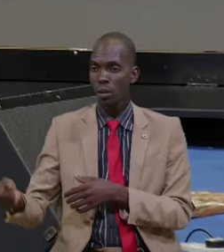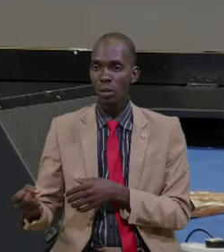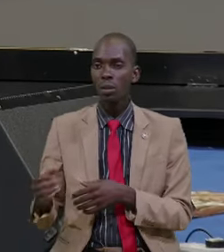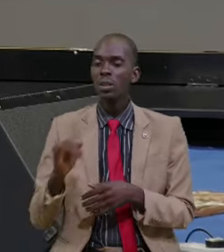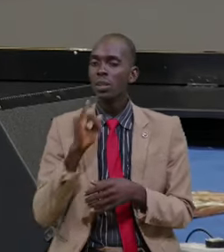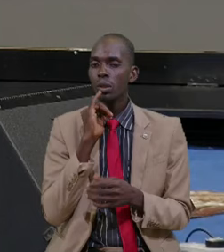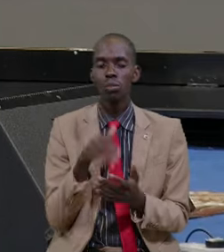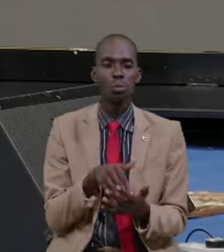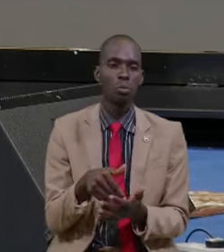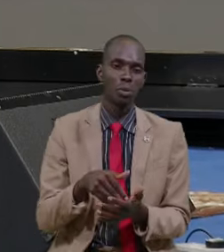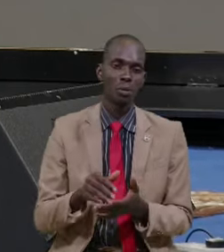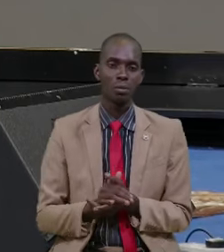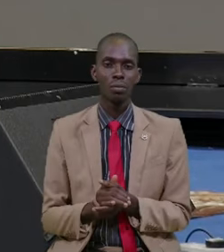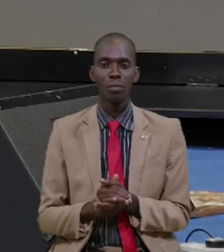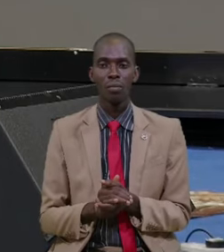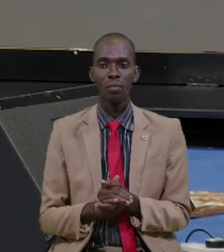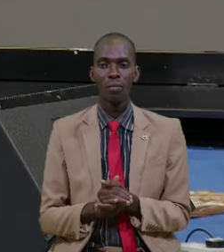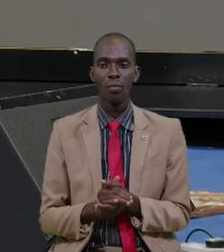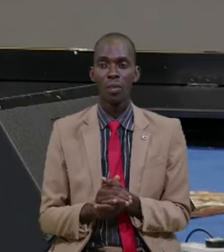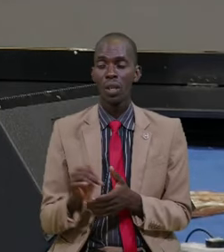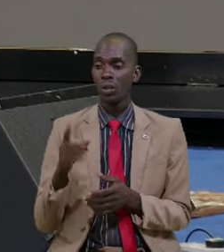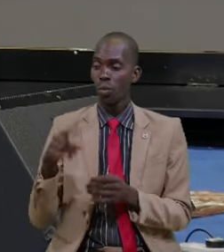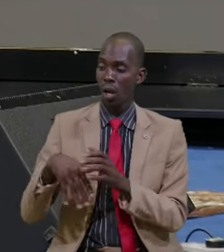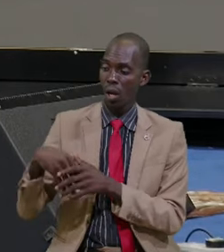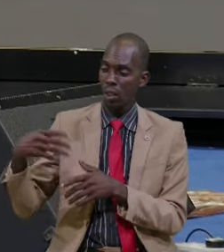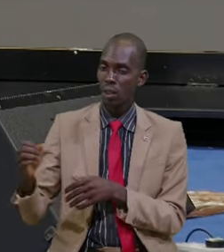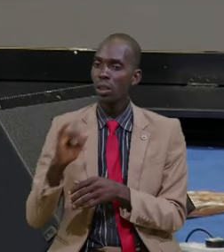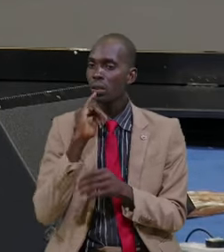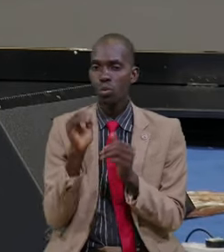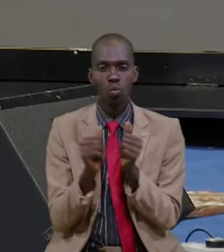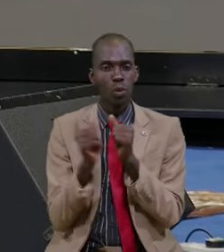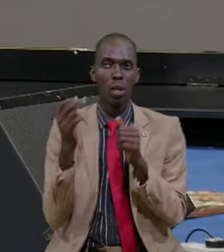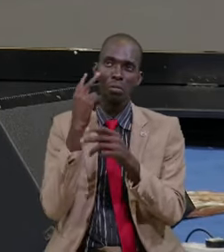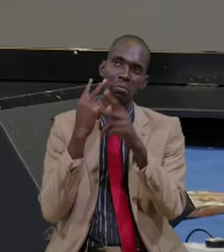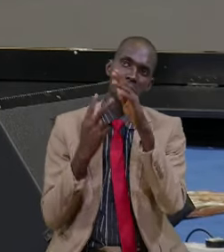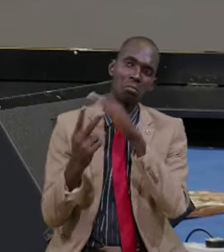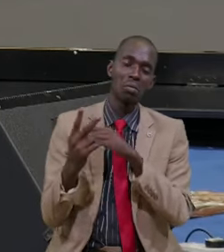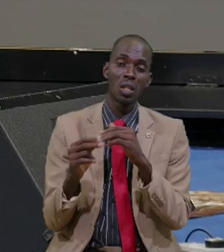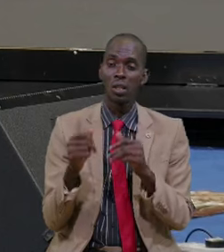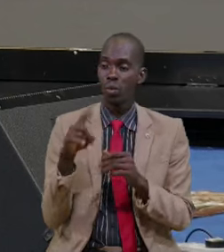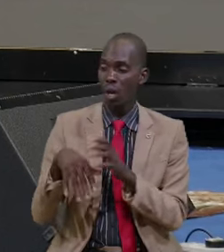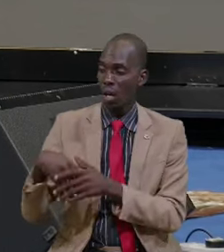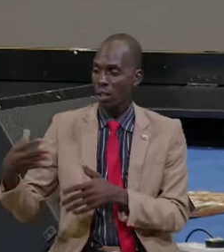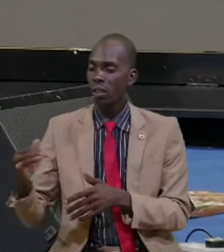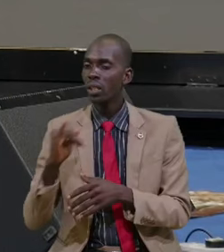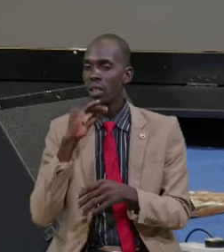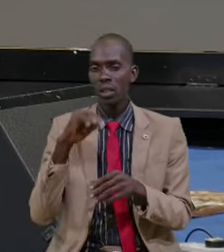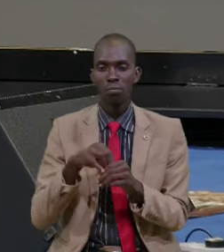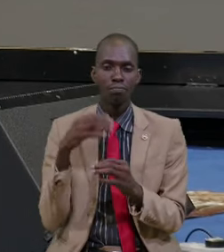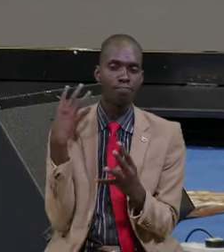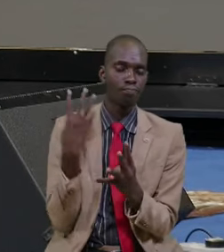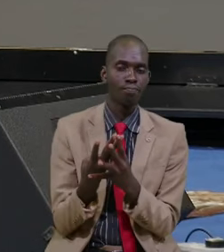powerless, is visionless, is in captivity, is in